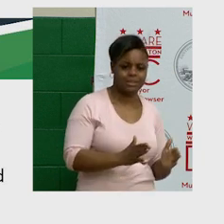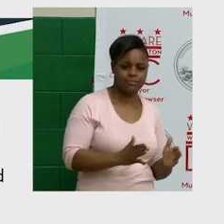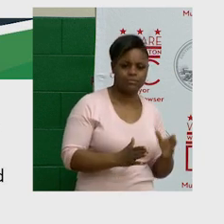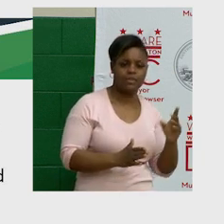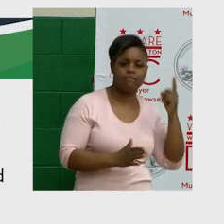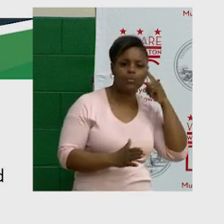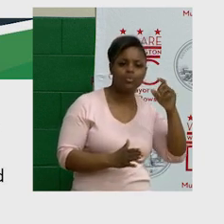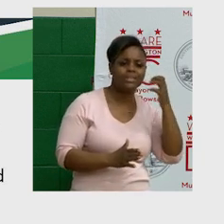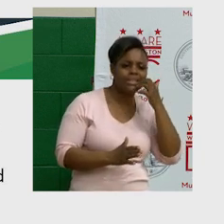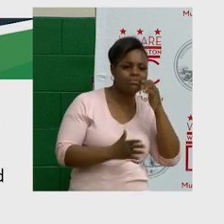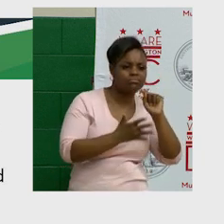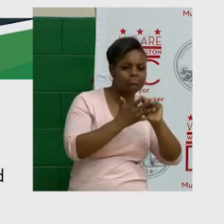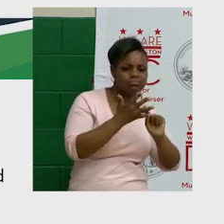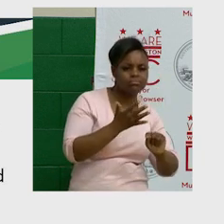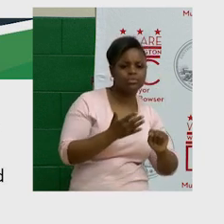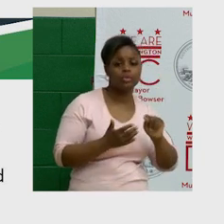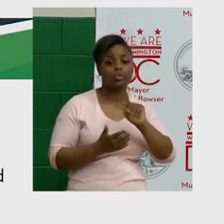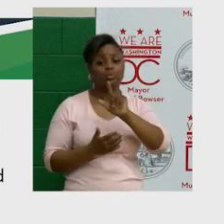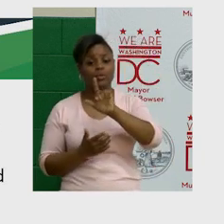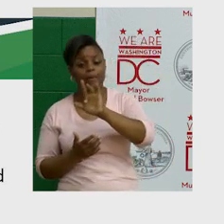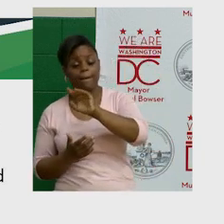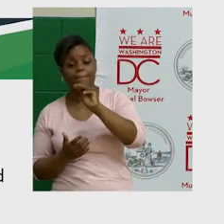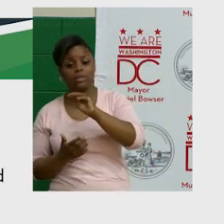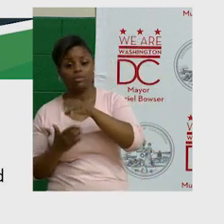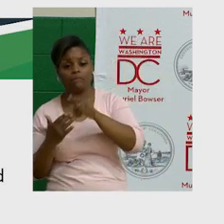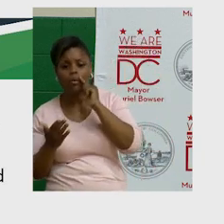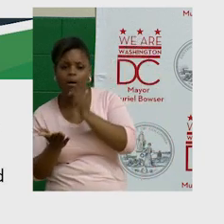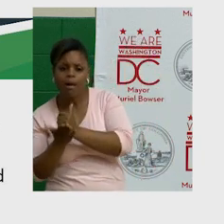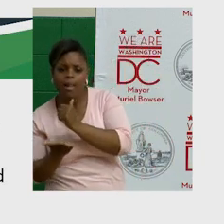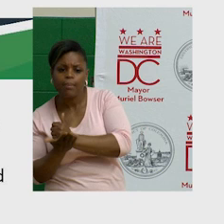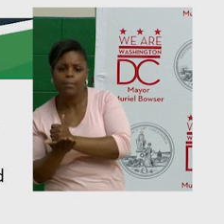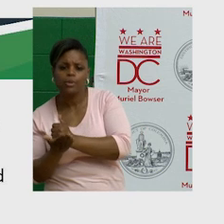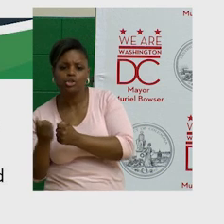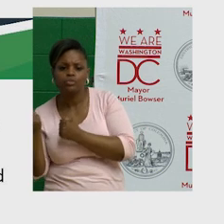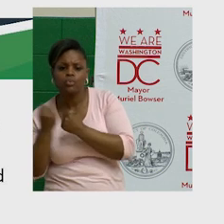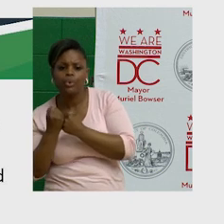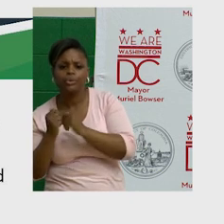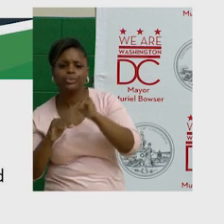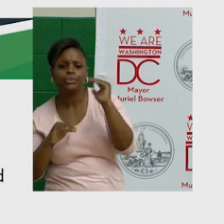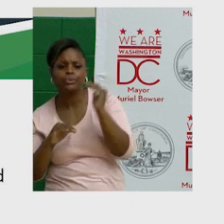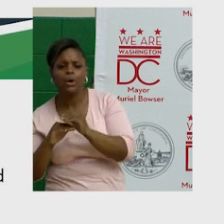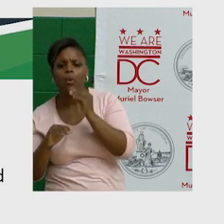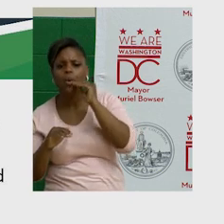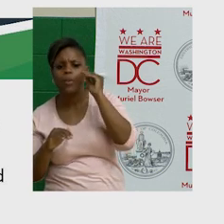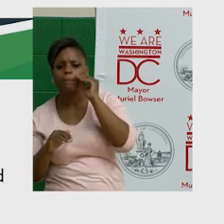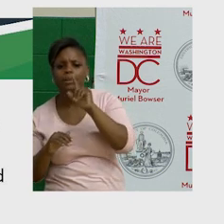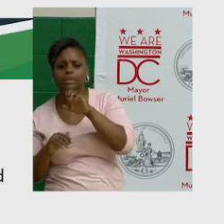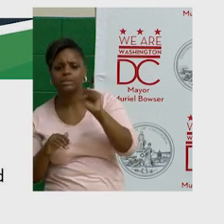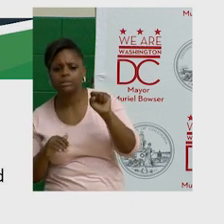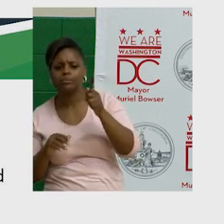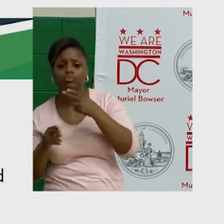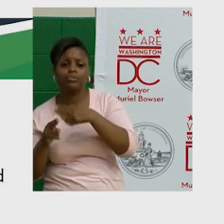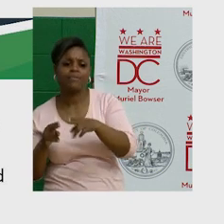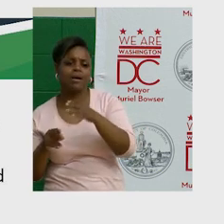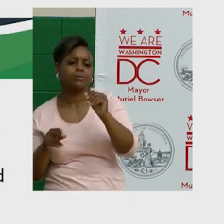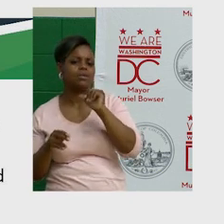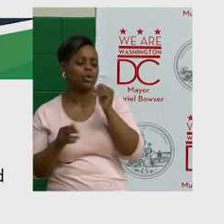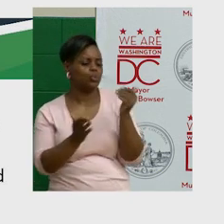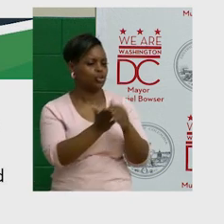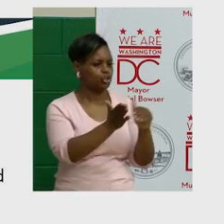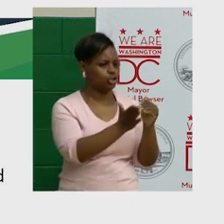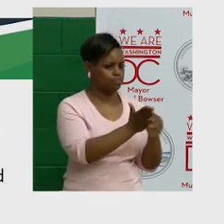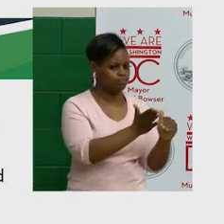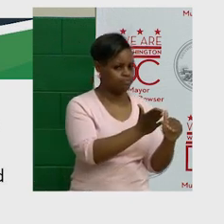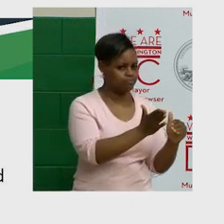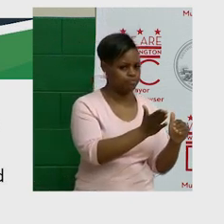million to help support our plan to reduce homelessness and make it rare, brief, and non-recurring. So $29 million, nearly $30